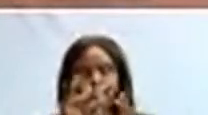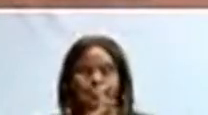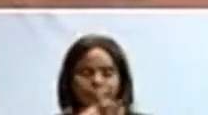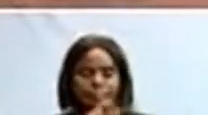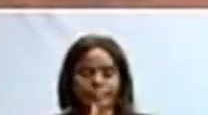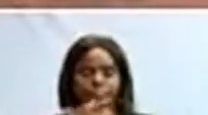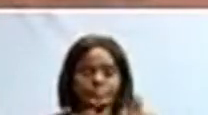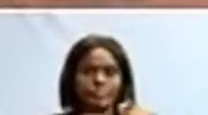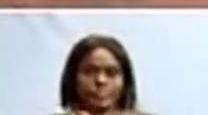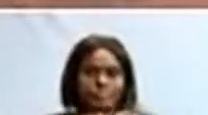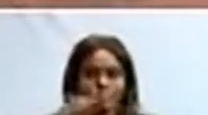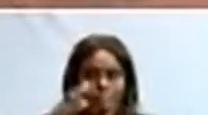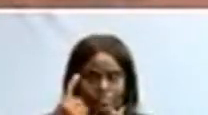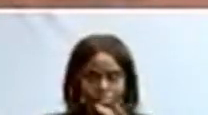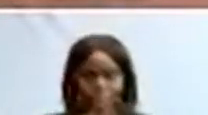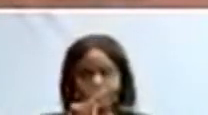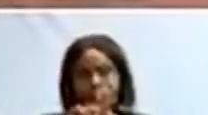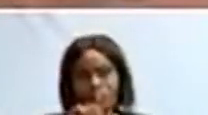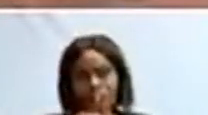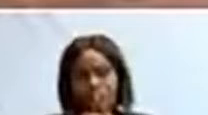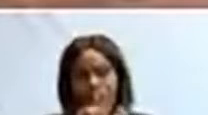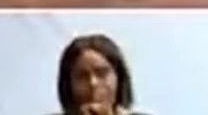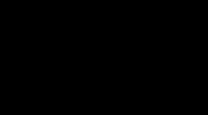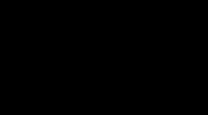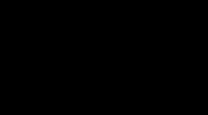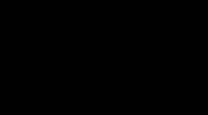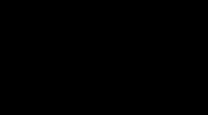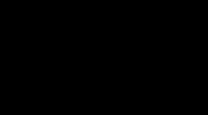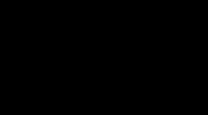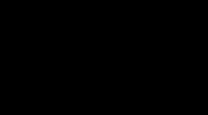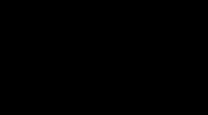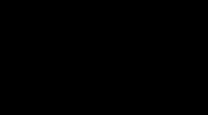financial regulation of 2020.